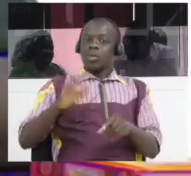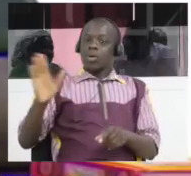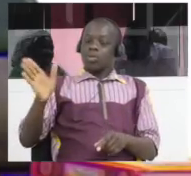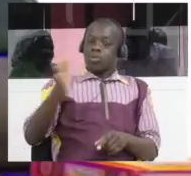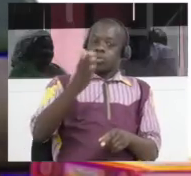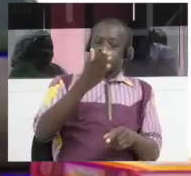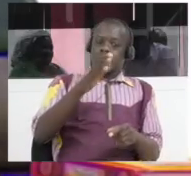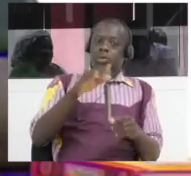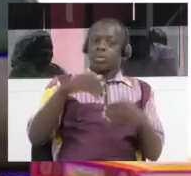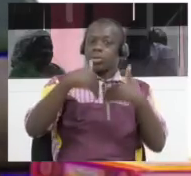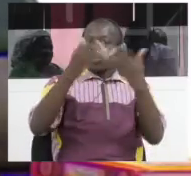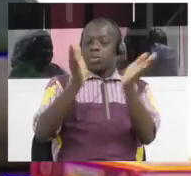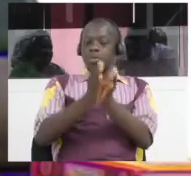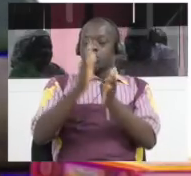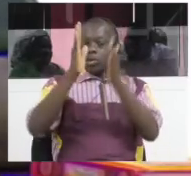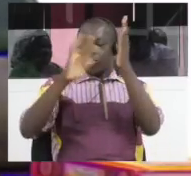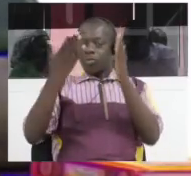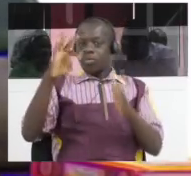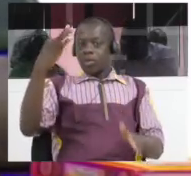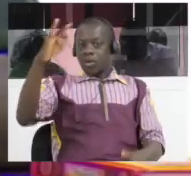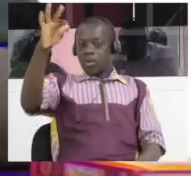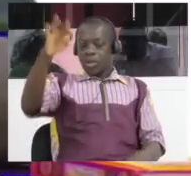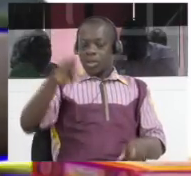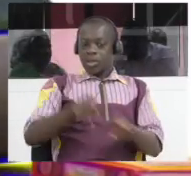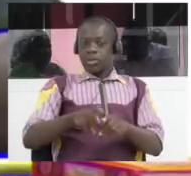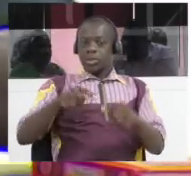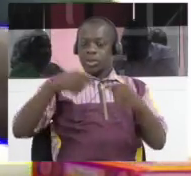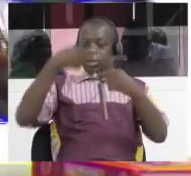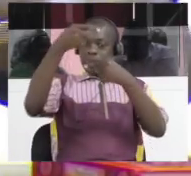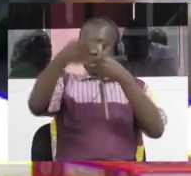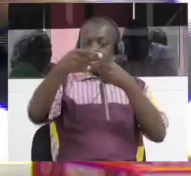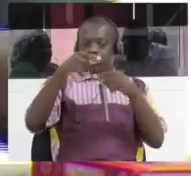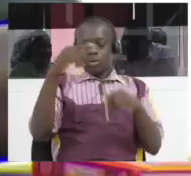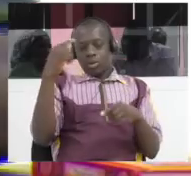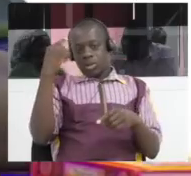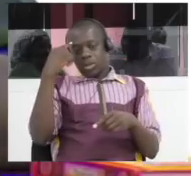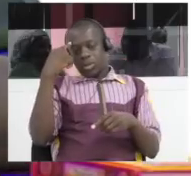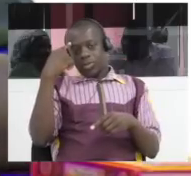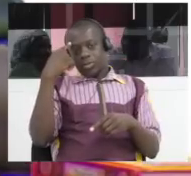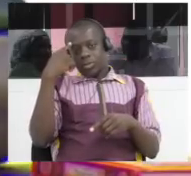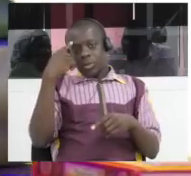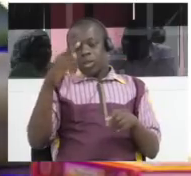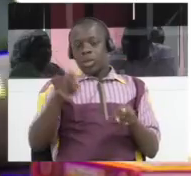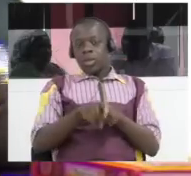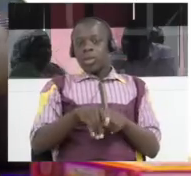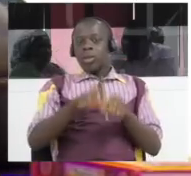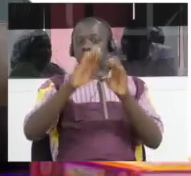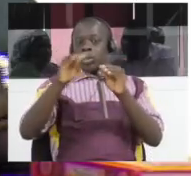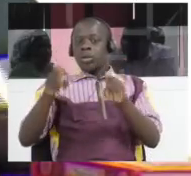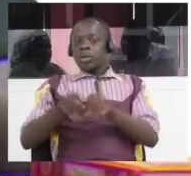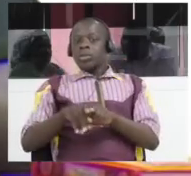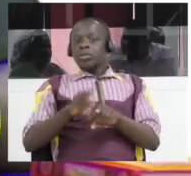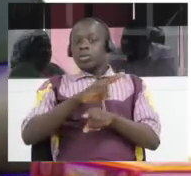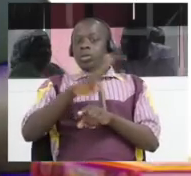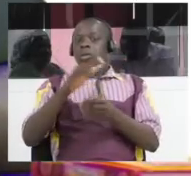mobilized the troops from Farafenye, you know, and the subsequent this thing, we realized that, you know, as the